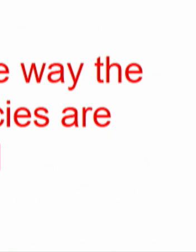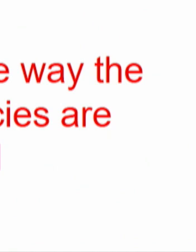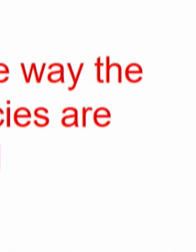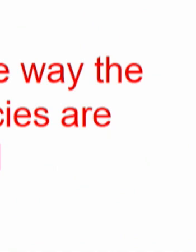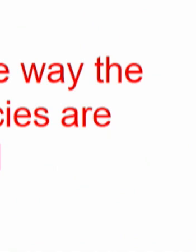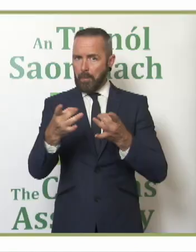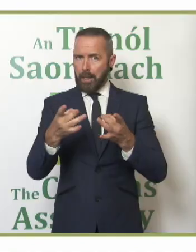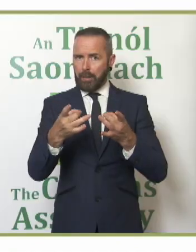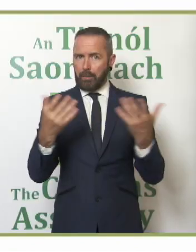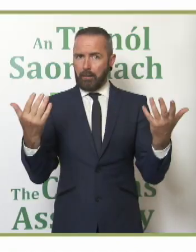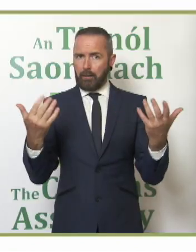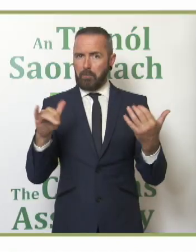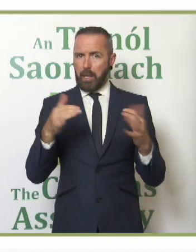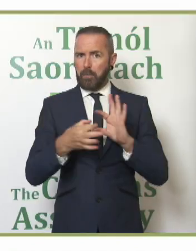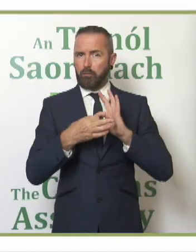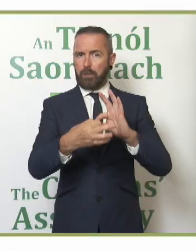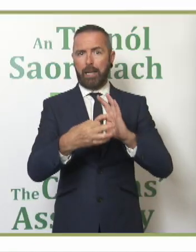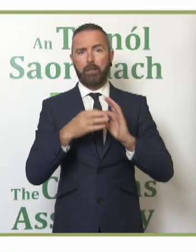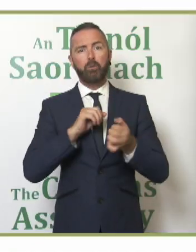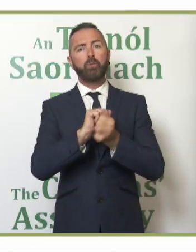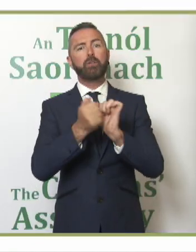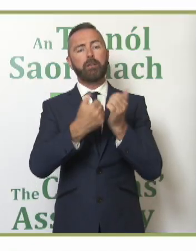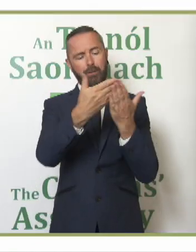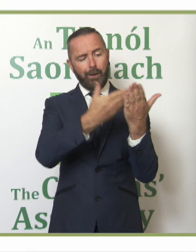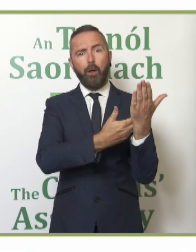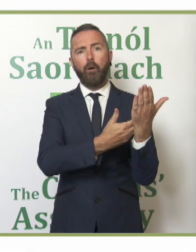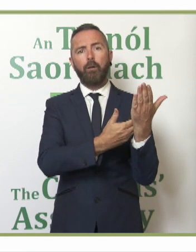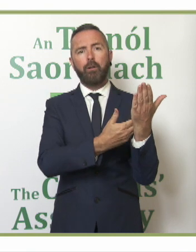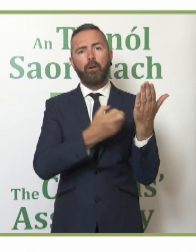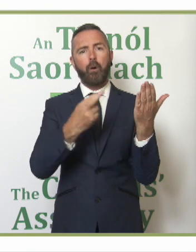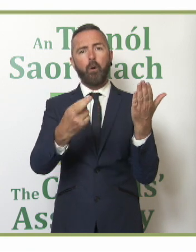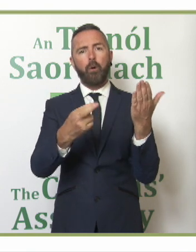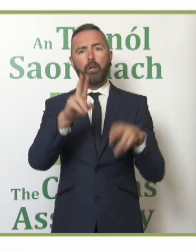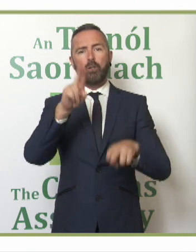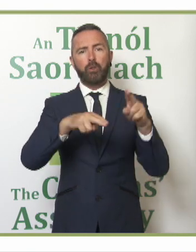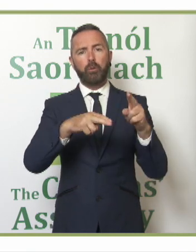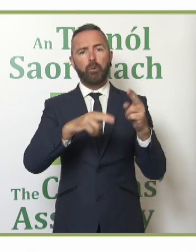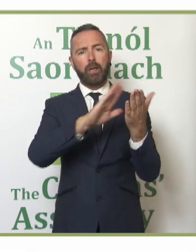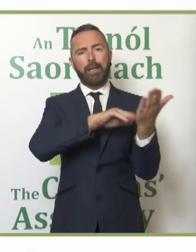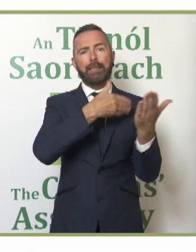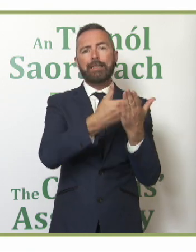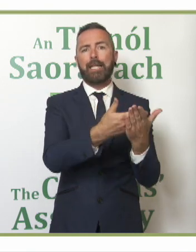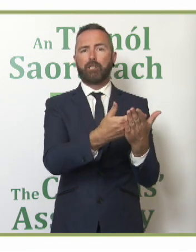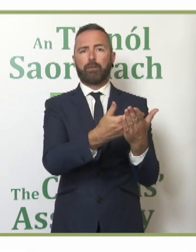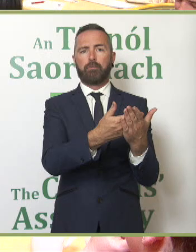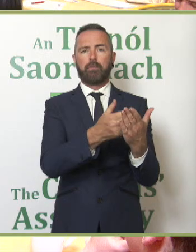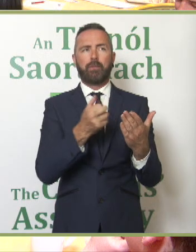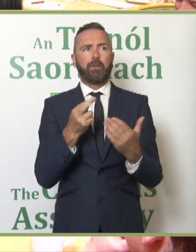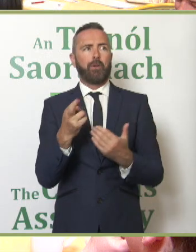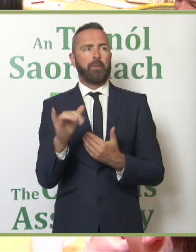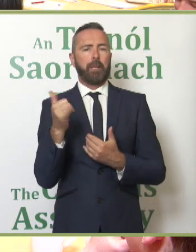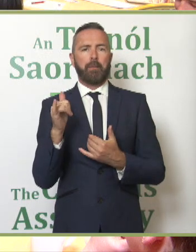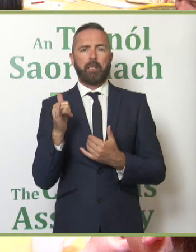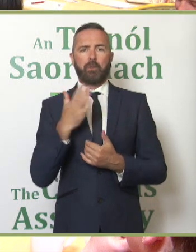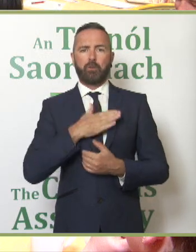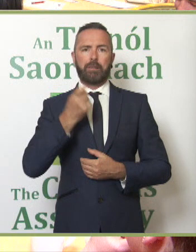make could relate to changing the law or suggesting new legislation. Or it could be